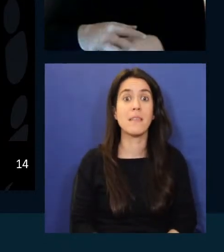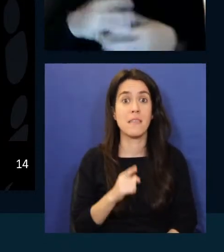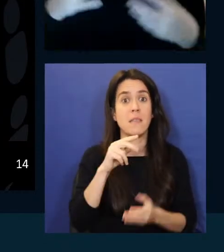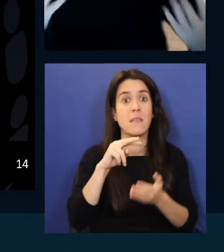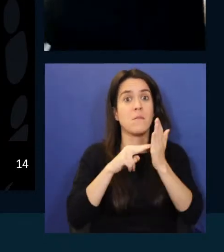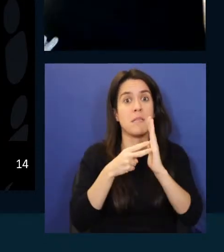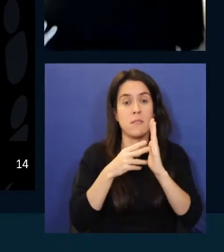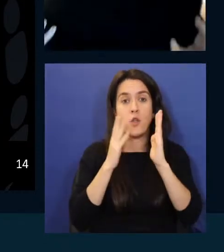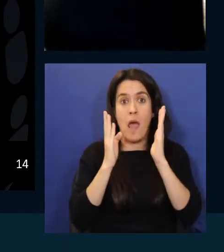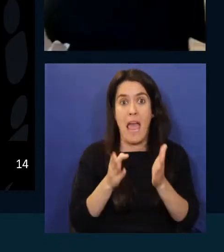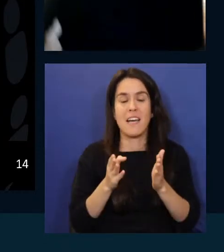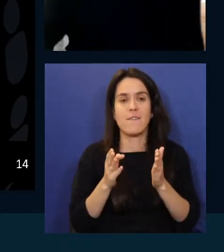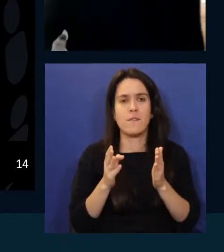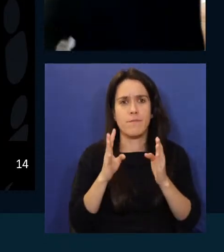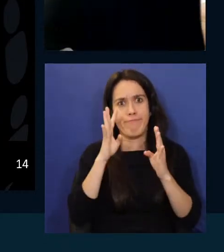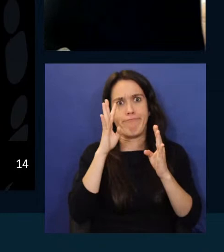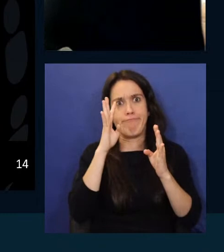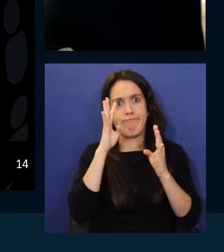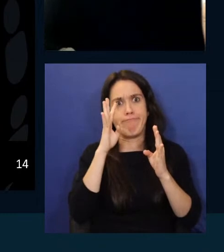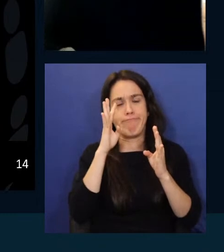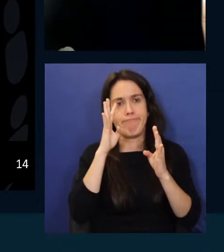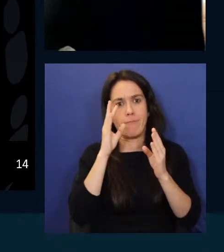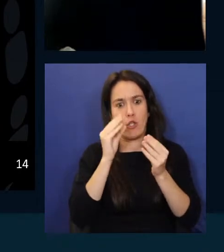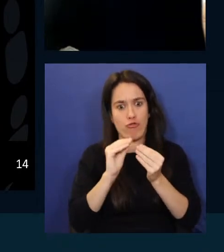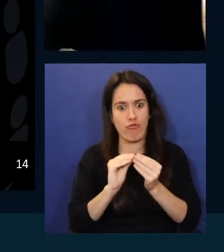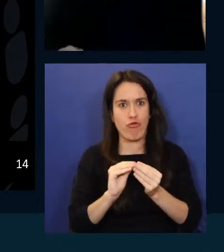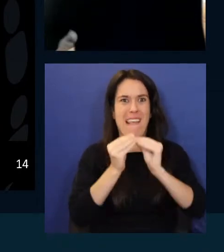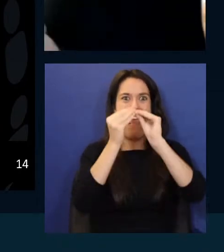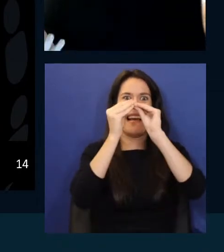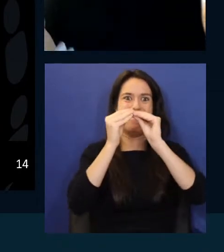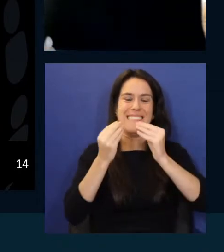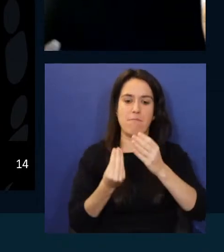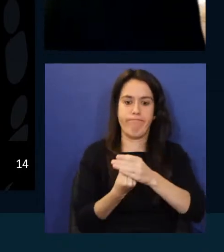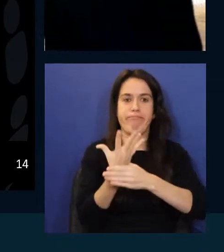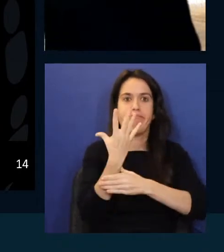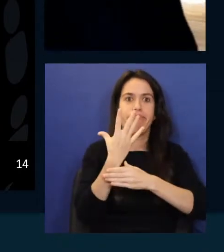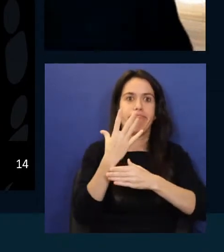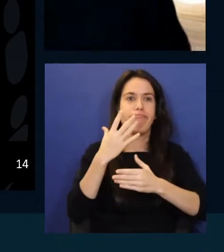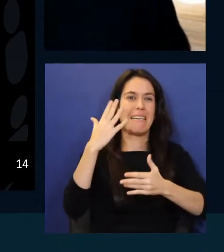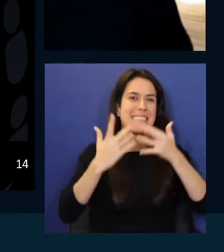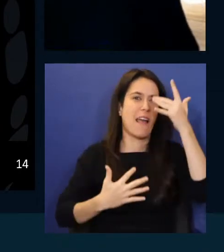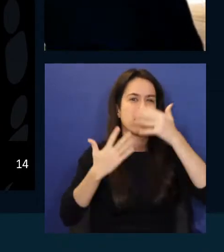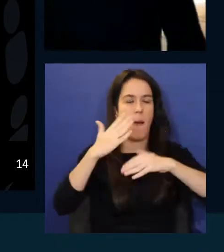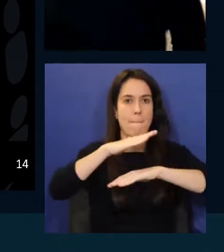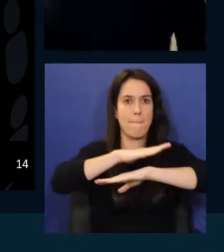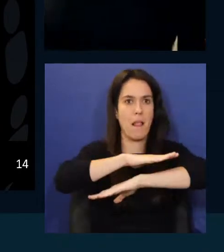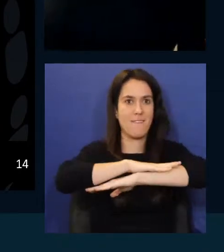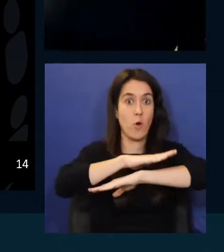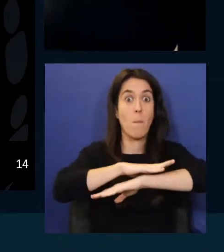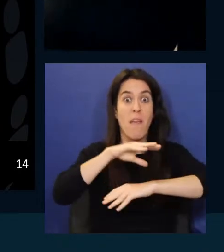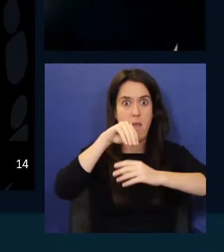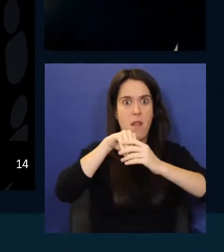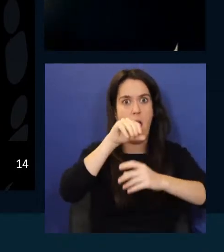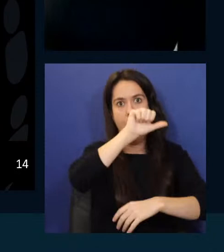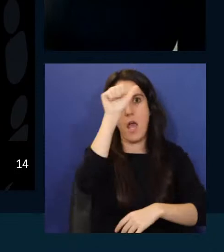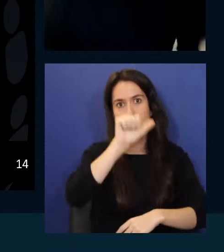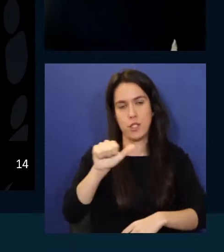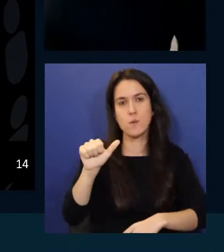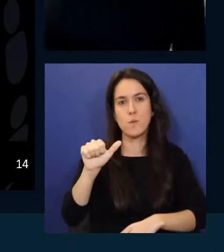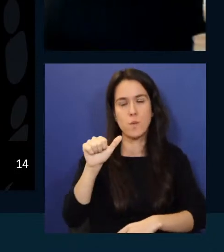use or create a data platform within Azure